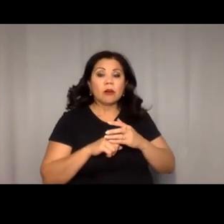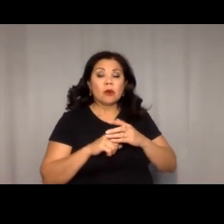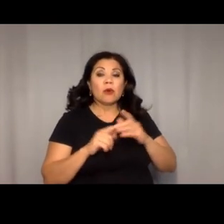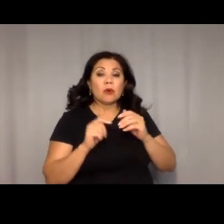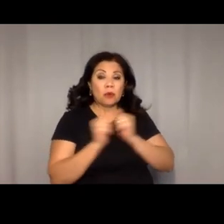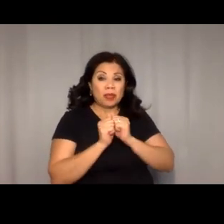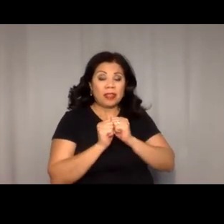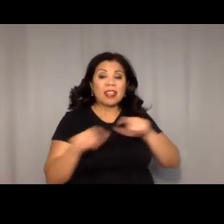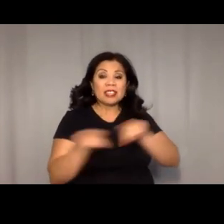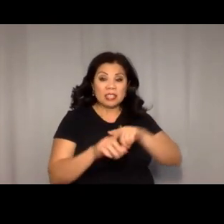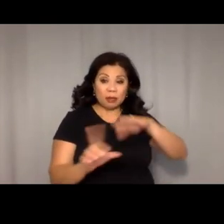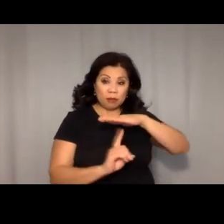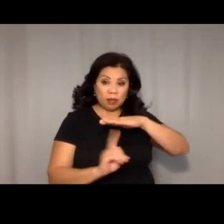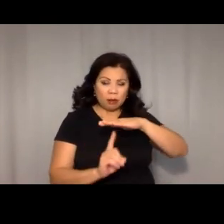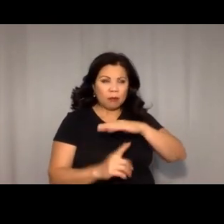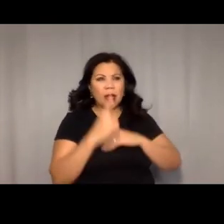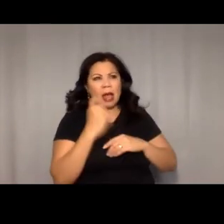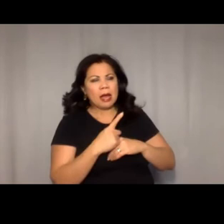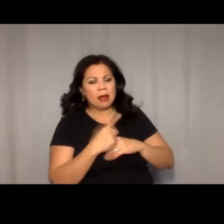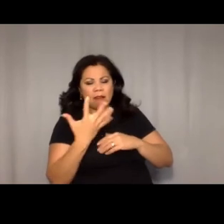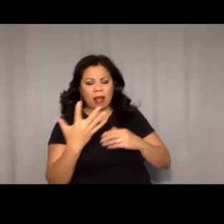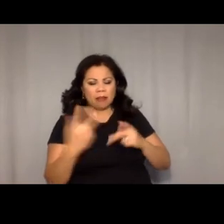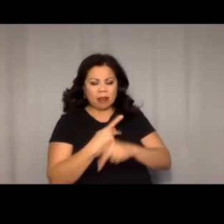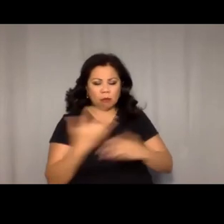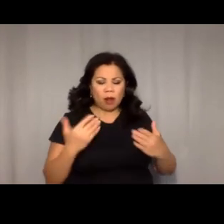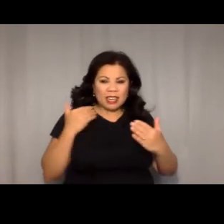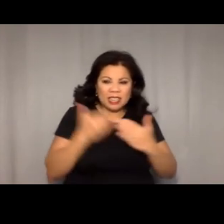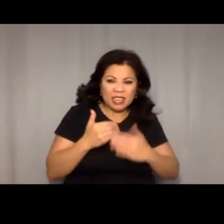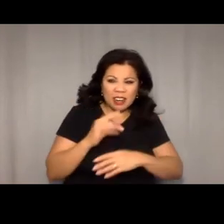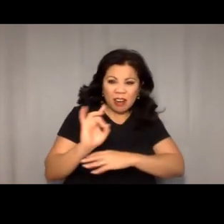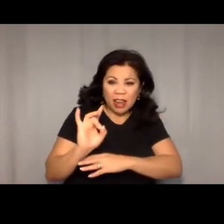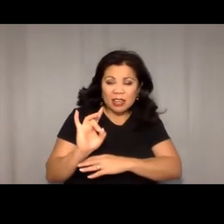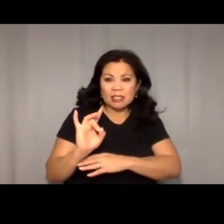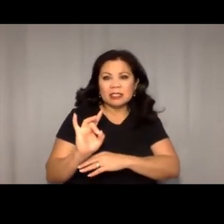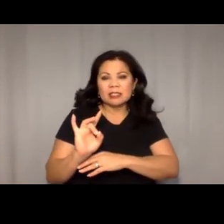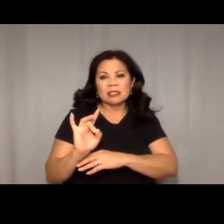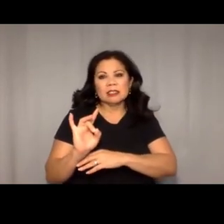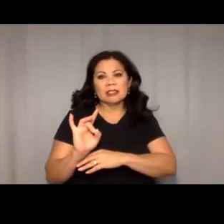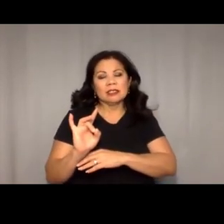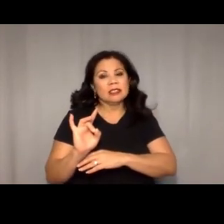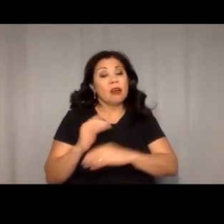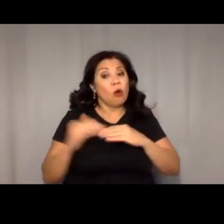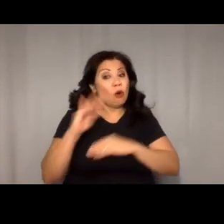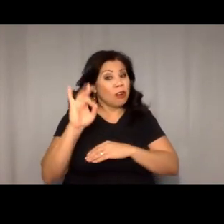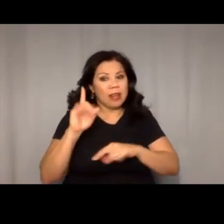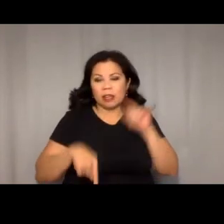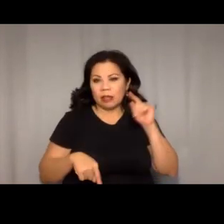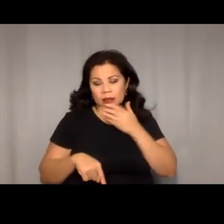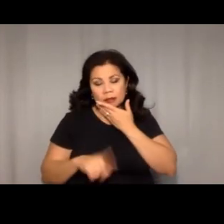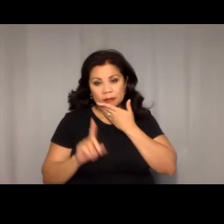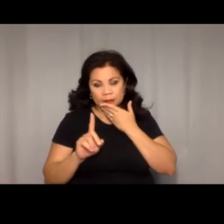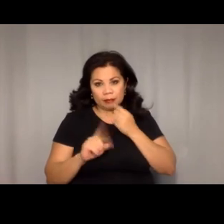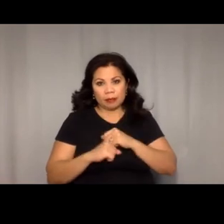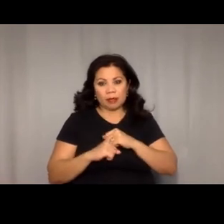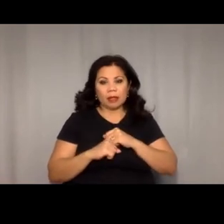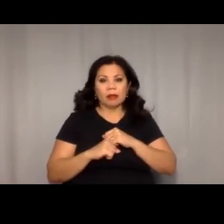denominator, and I'm going to ask myself, 5 times what gets me close to 8? 1. Okay, I can't go over 8. Now, it says